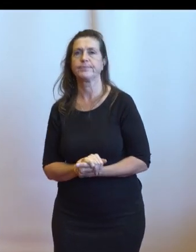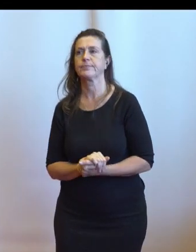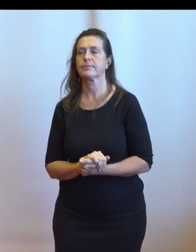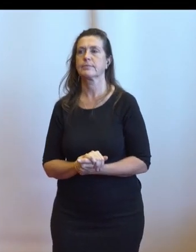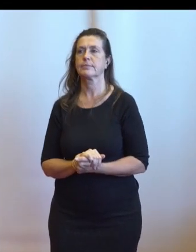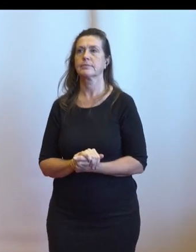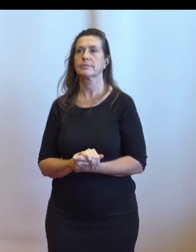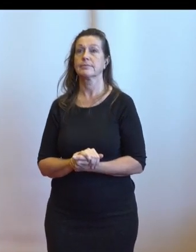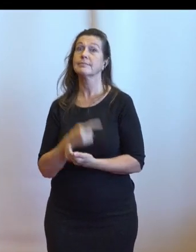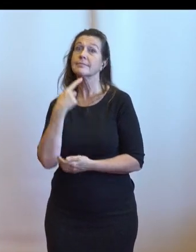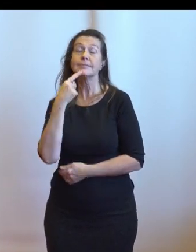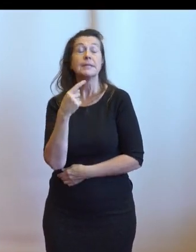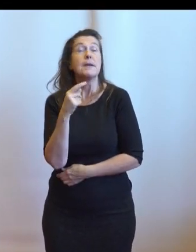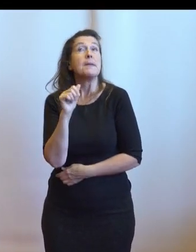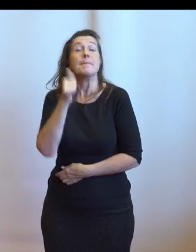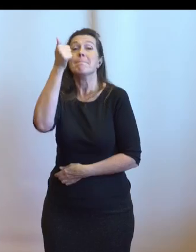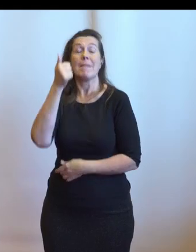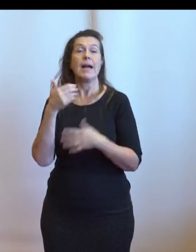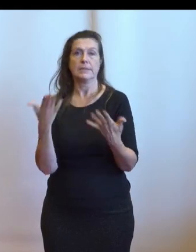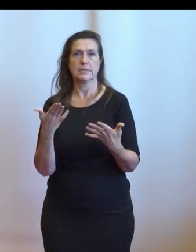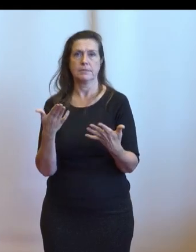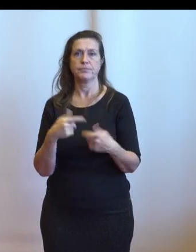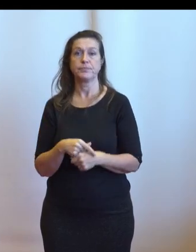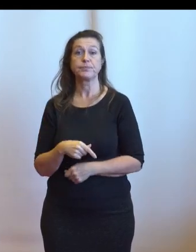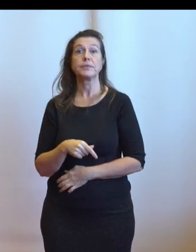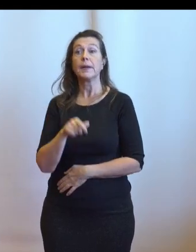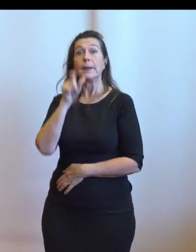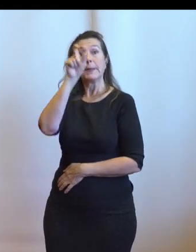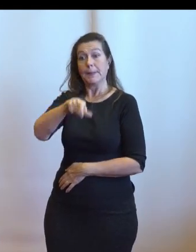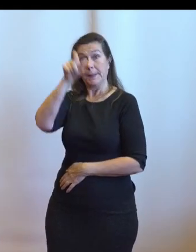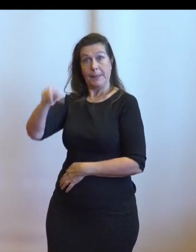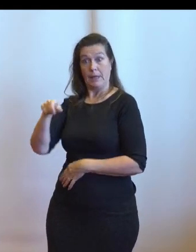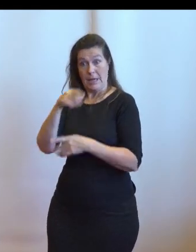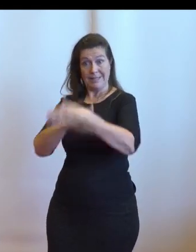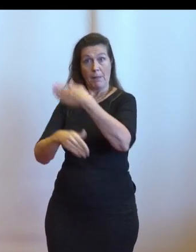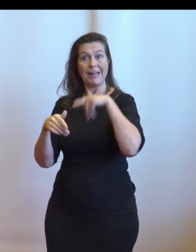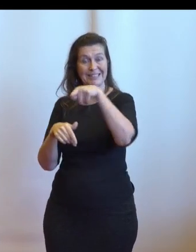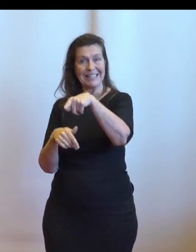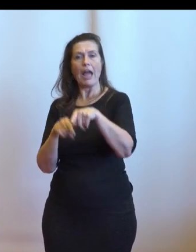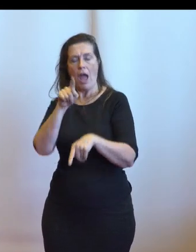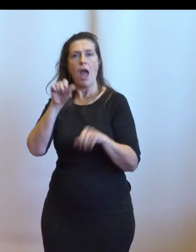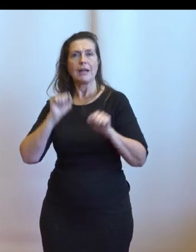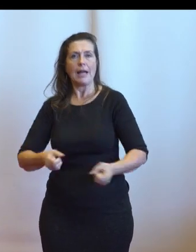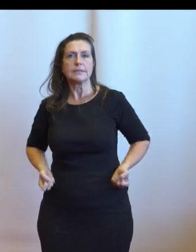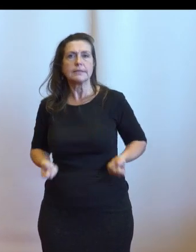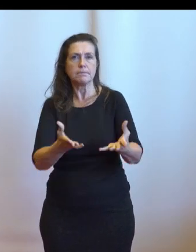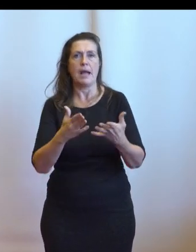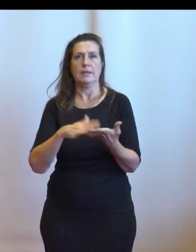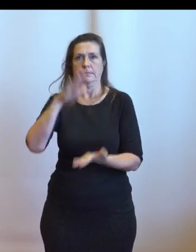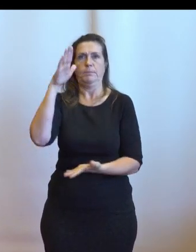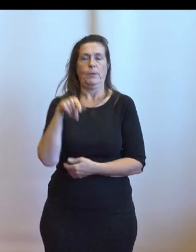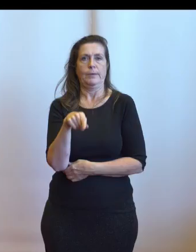I think one of the main things is the spending power of households with people with disabilities is often quite